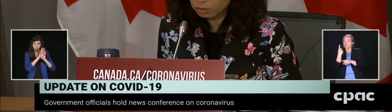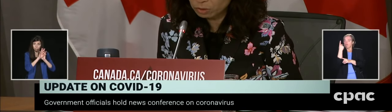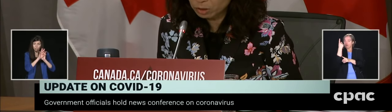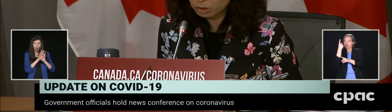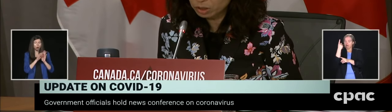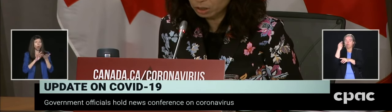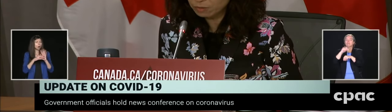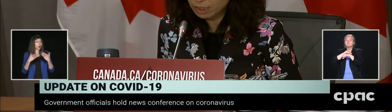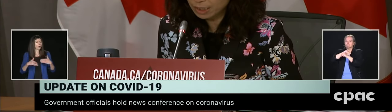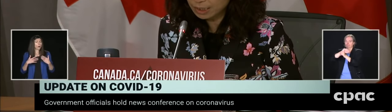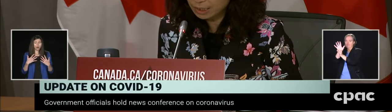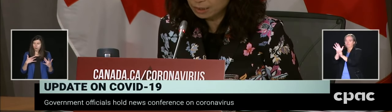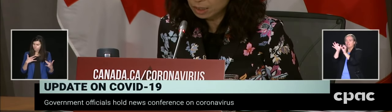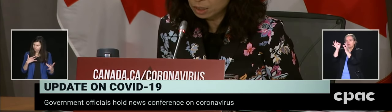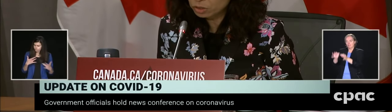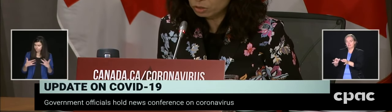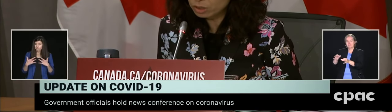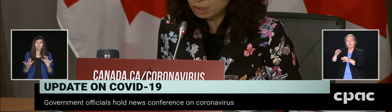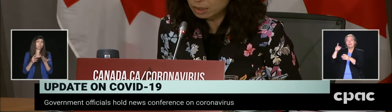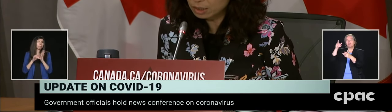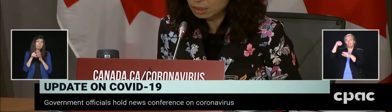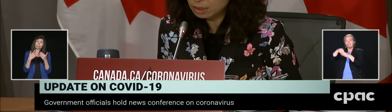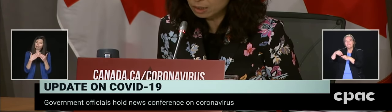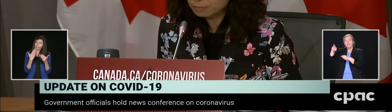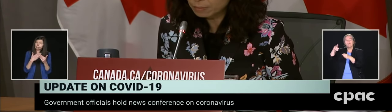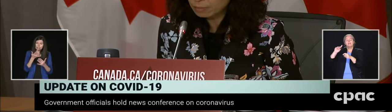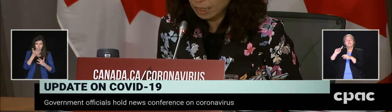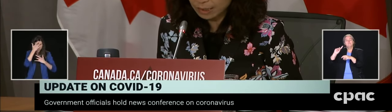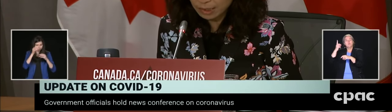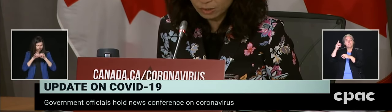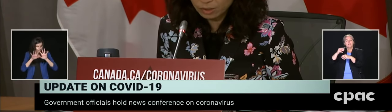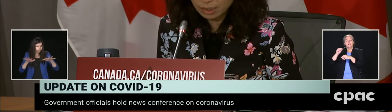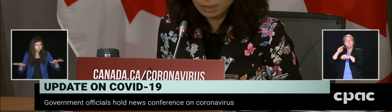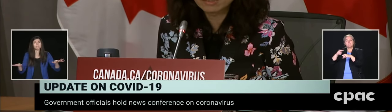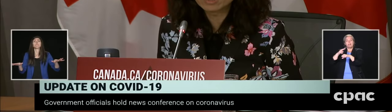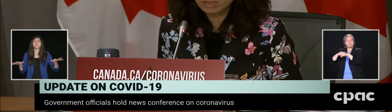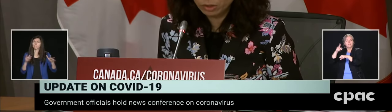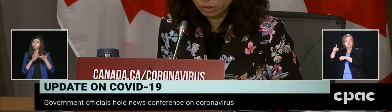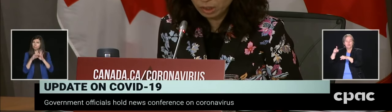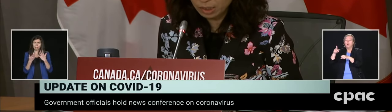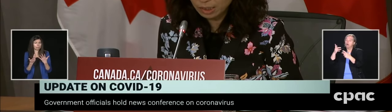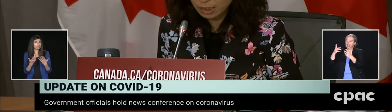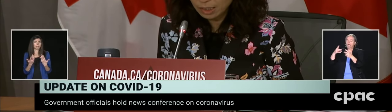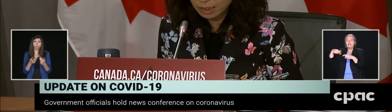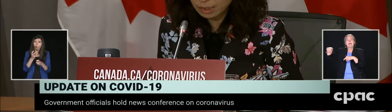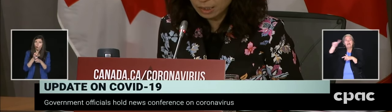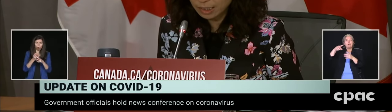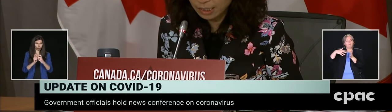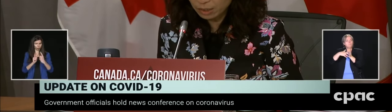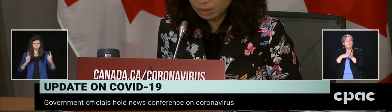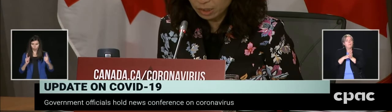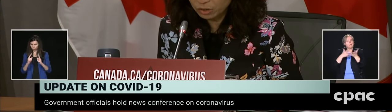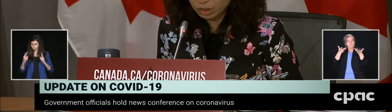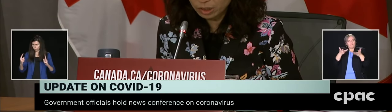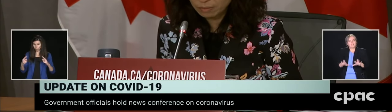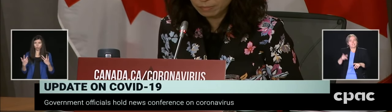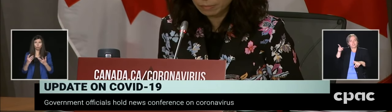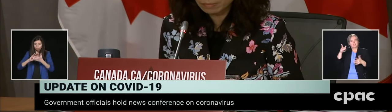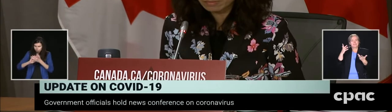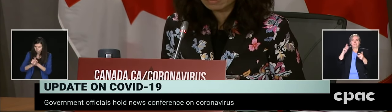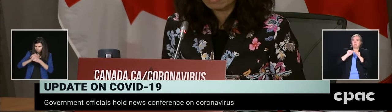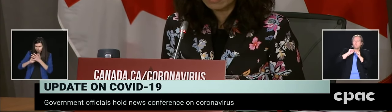most vulnerable to COVID-19 due to distances, access to necessary resources and underlying health